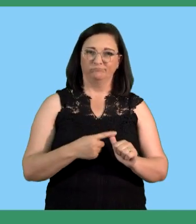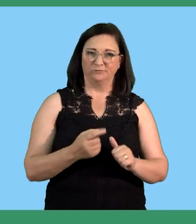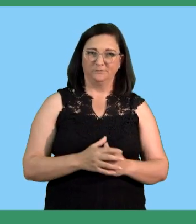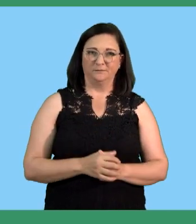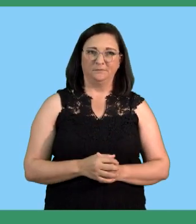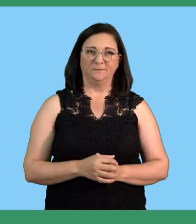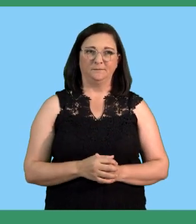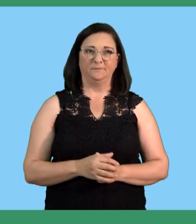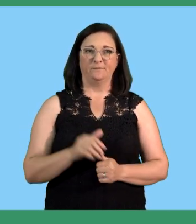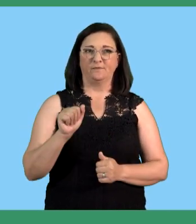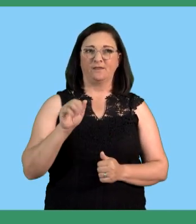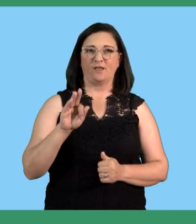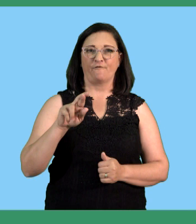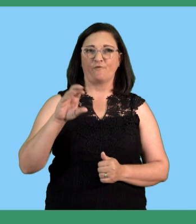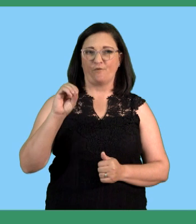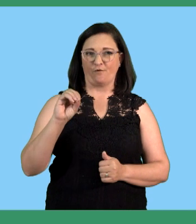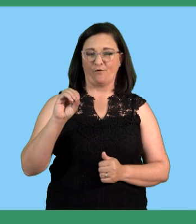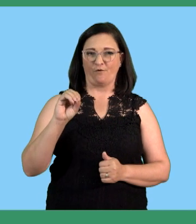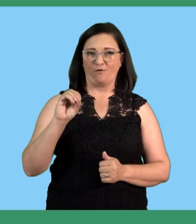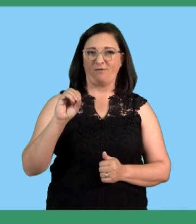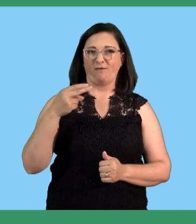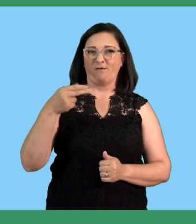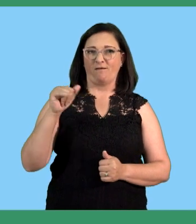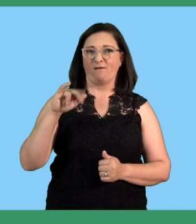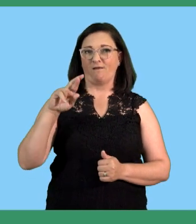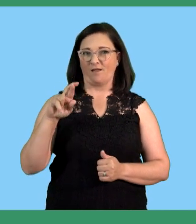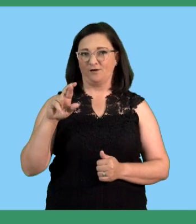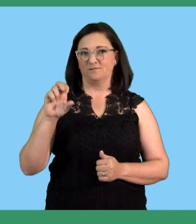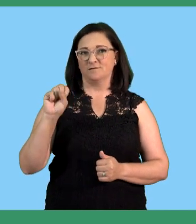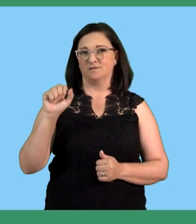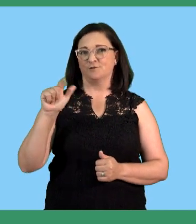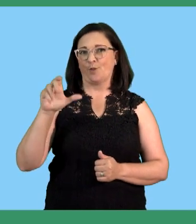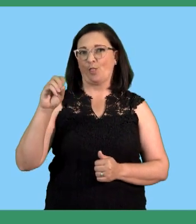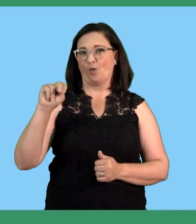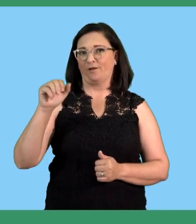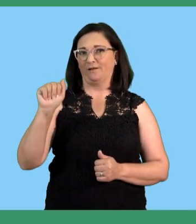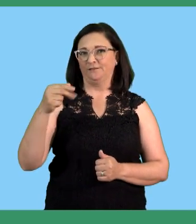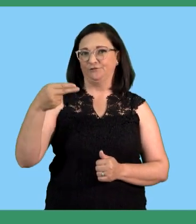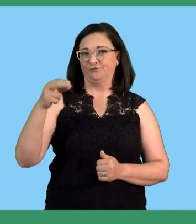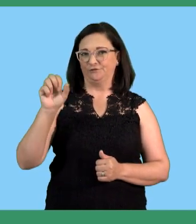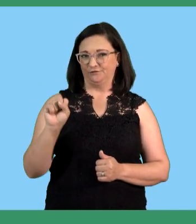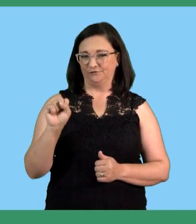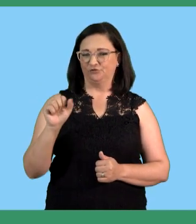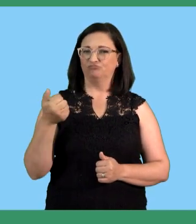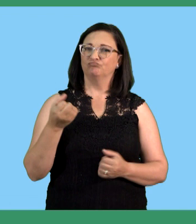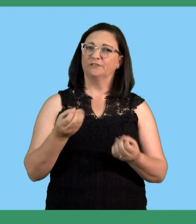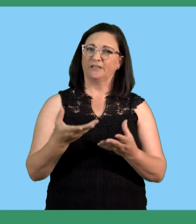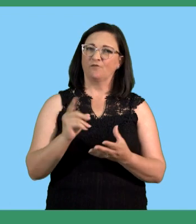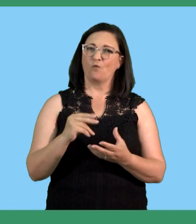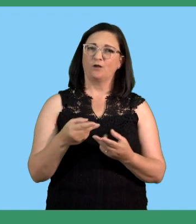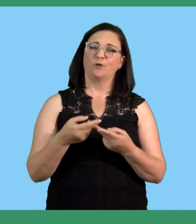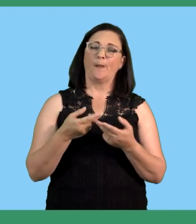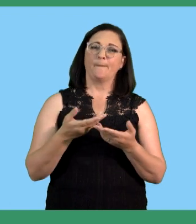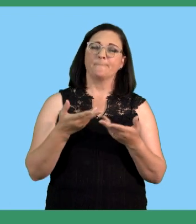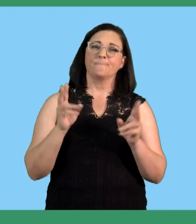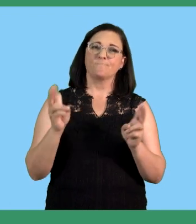follow. We've got Afro Hair Salons, AHS. Afro Hair Salon offers modern hairstyles.